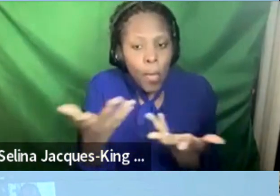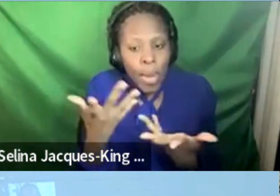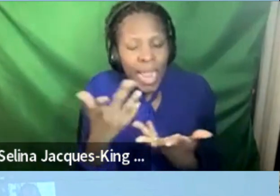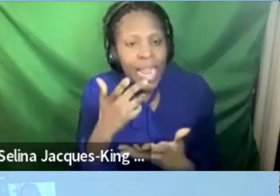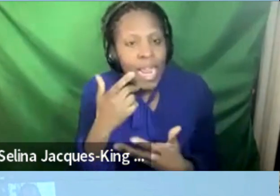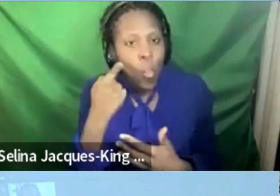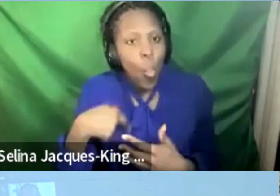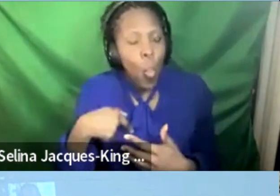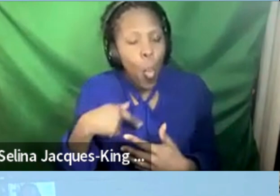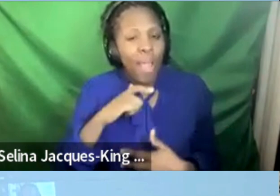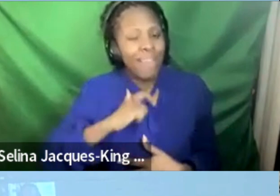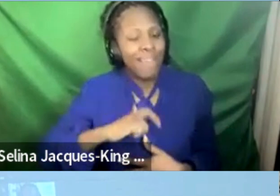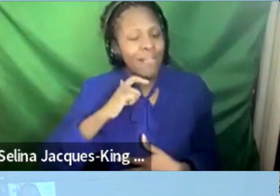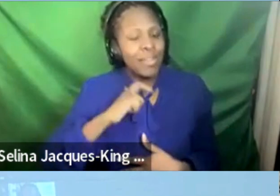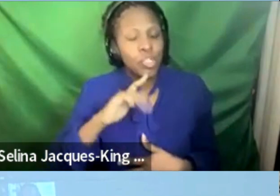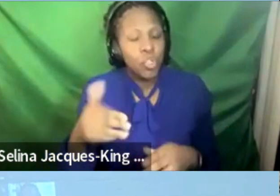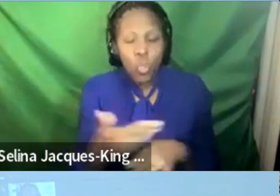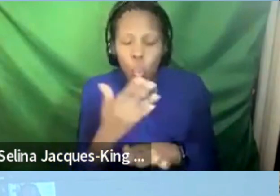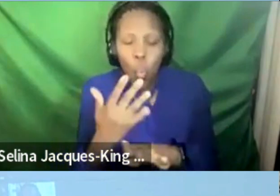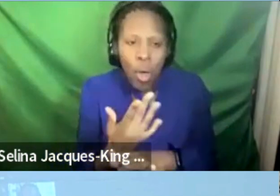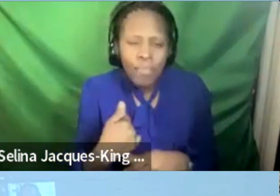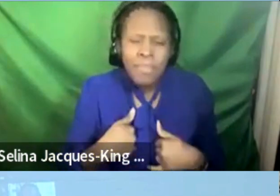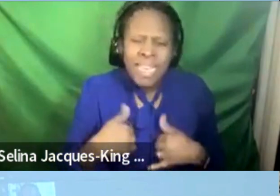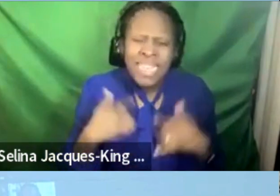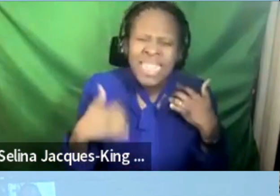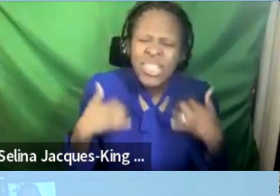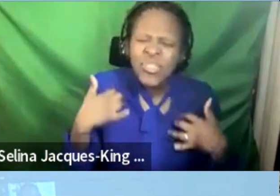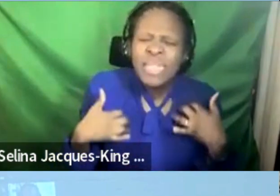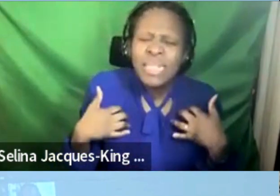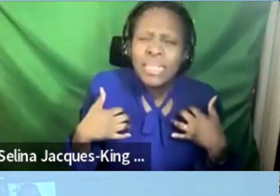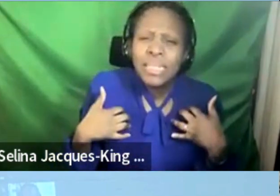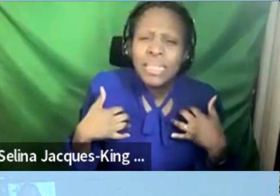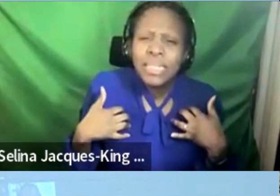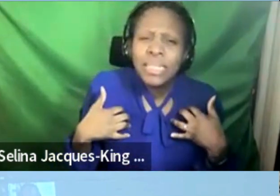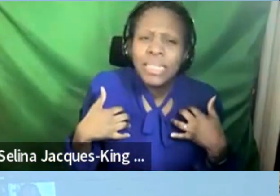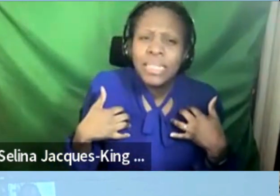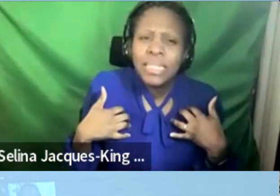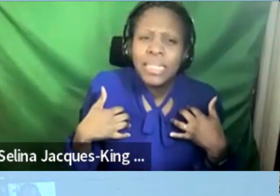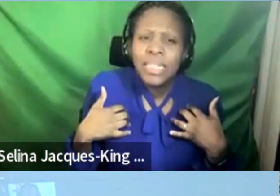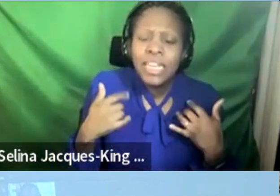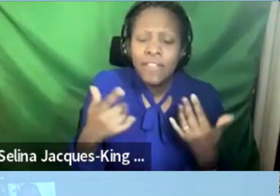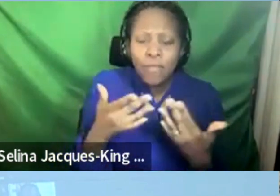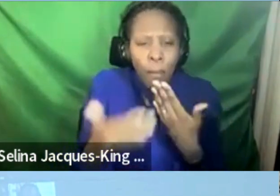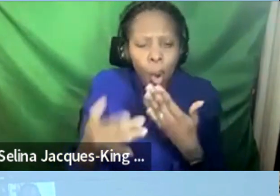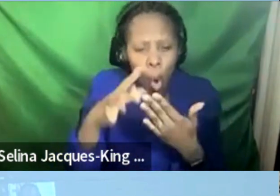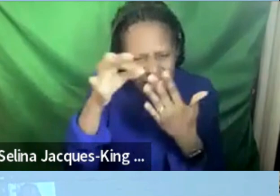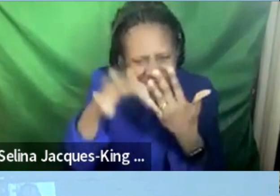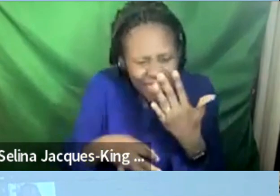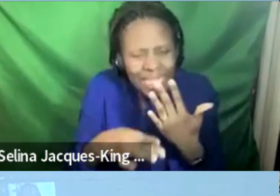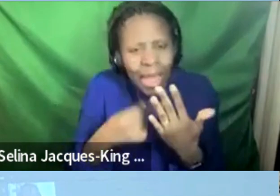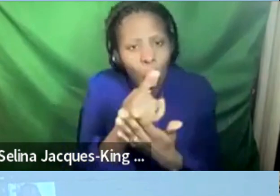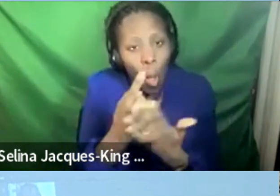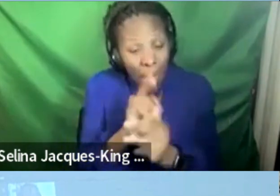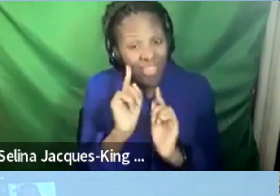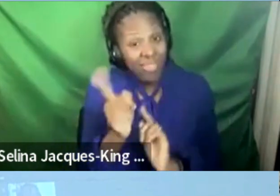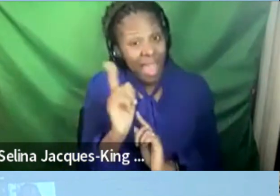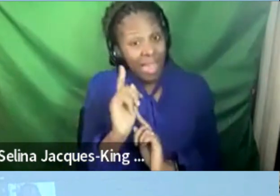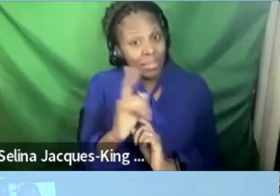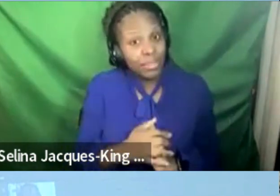can't white characters and white can't doesn't work. I'm just interested in what, like, if you go into a bit more detail about that,